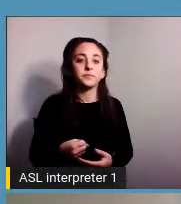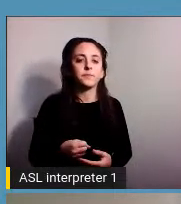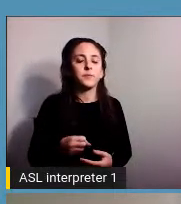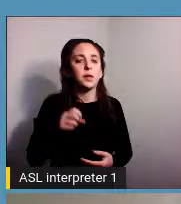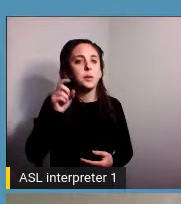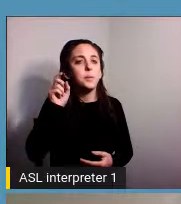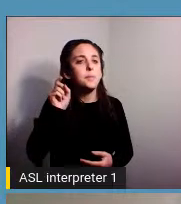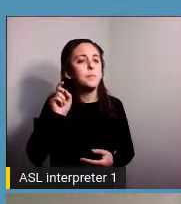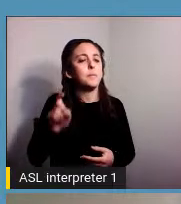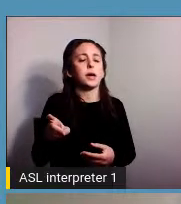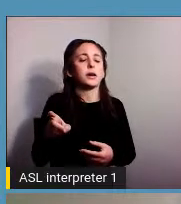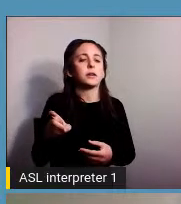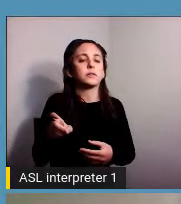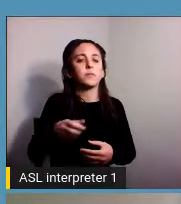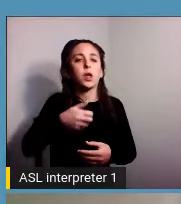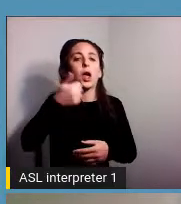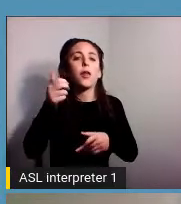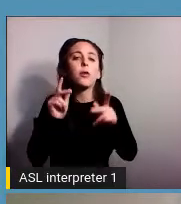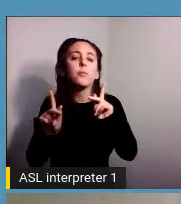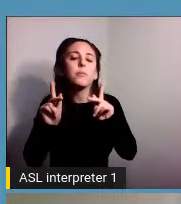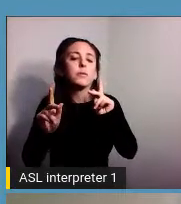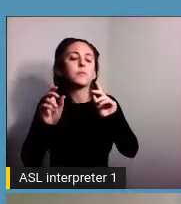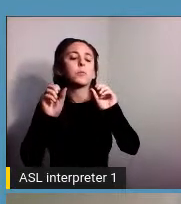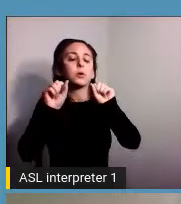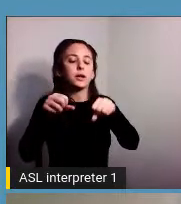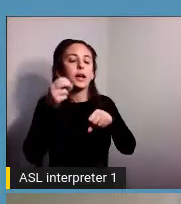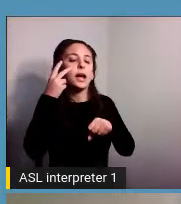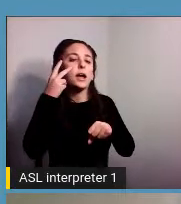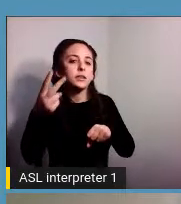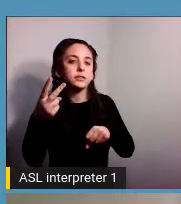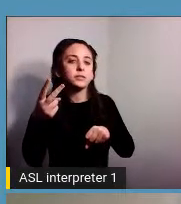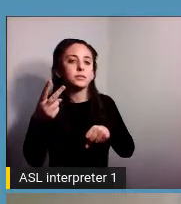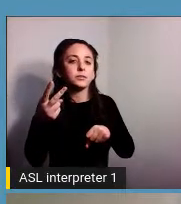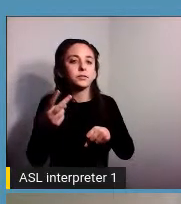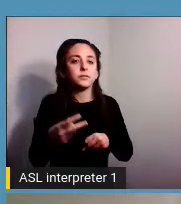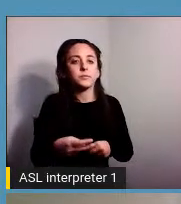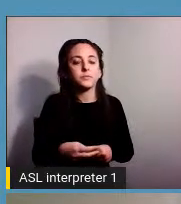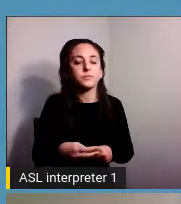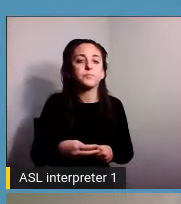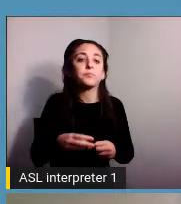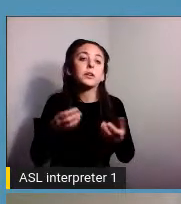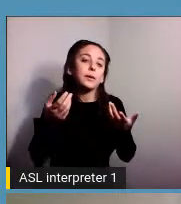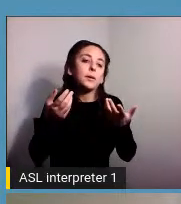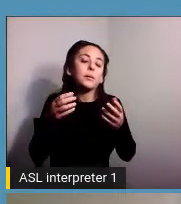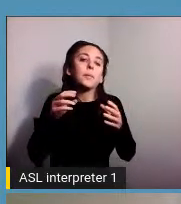to be available for other people to look at and inspect. In our case, we're talking about images.